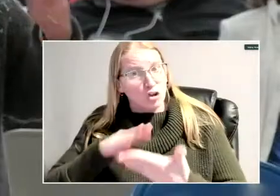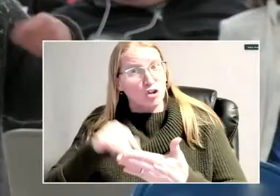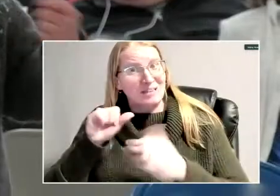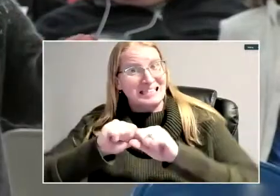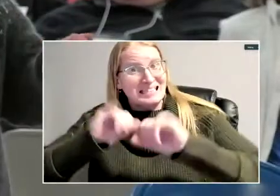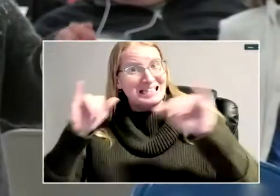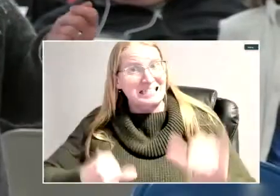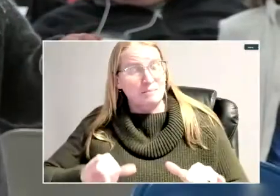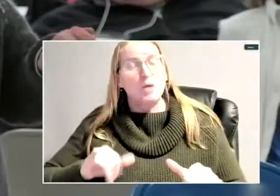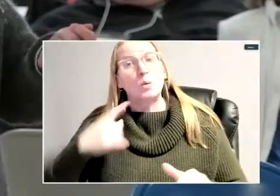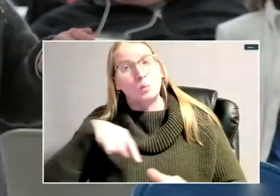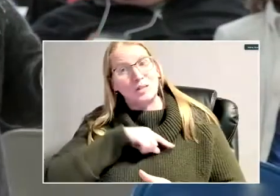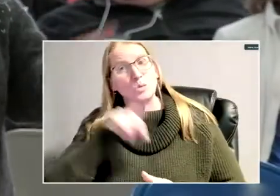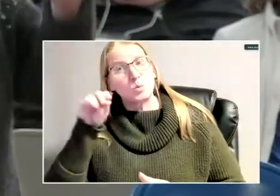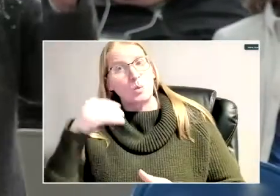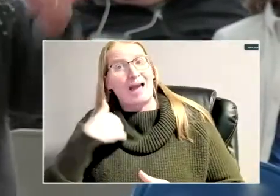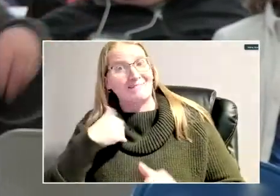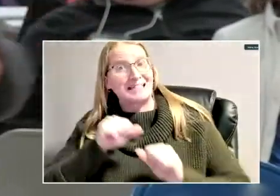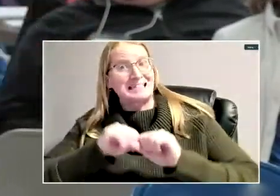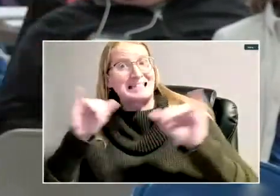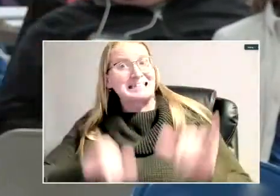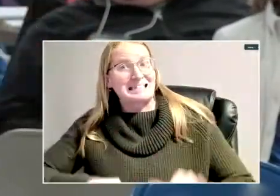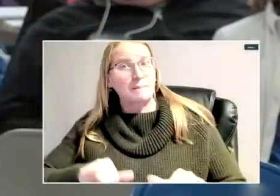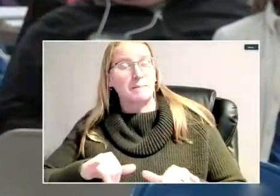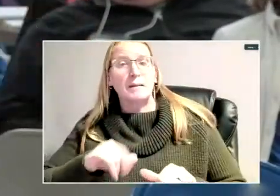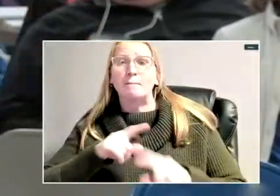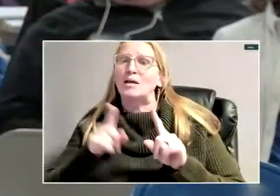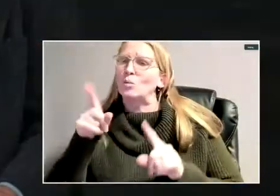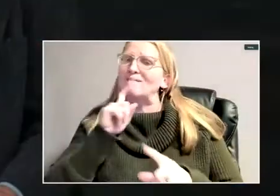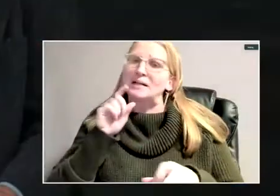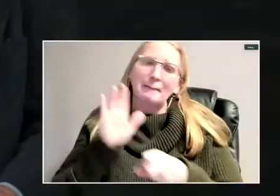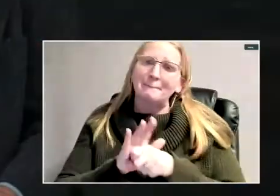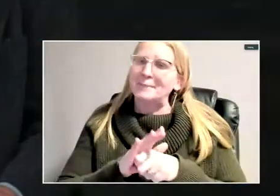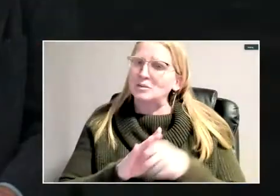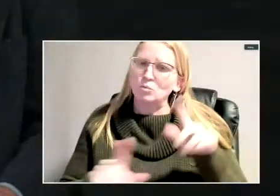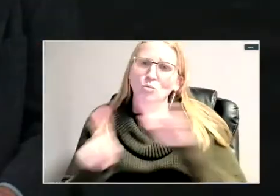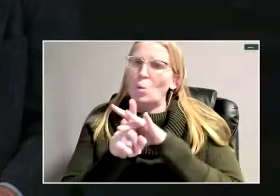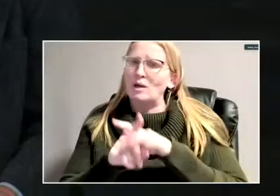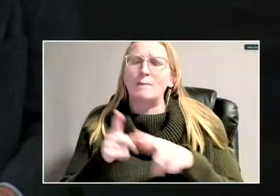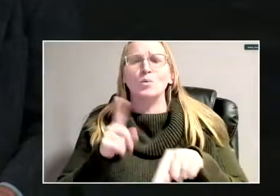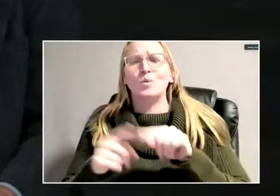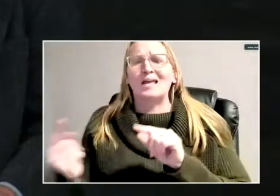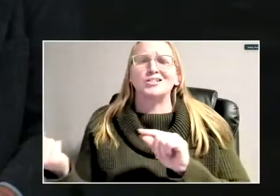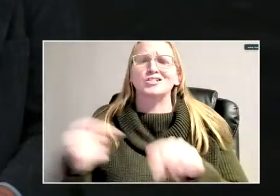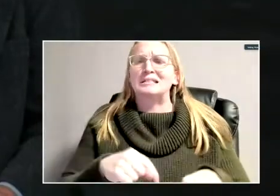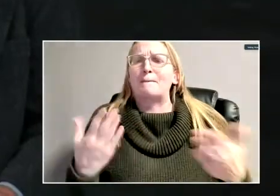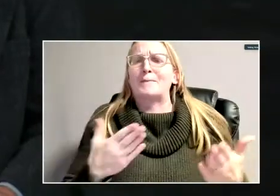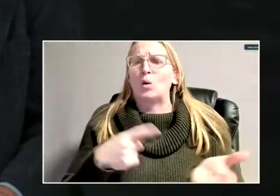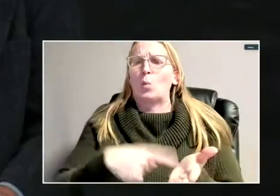to have the commitment to showing up thanks M